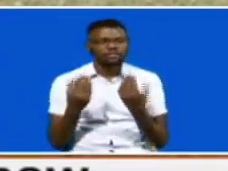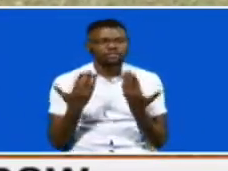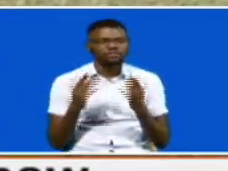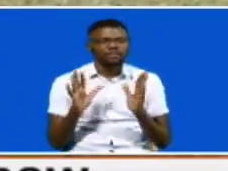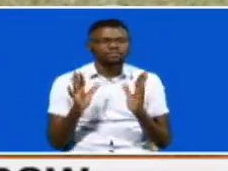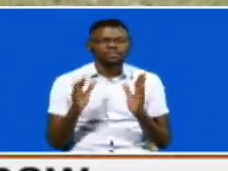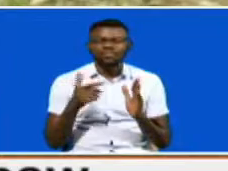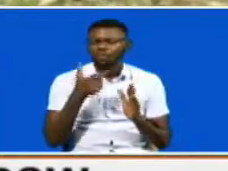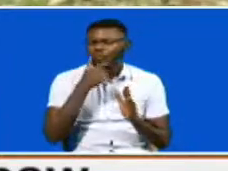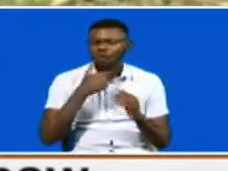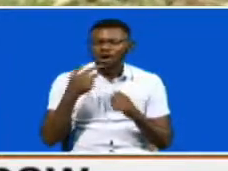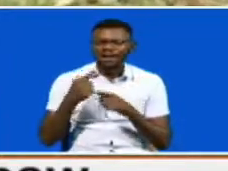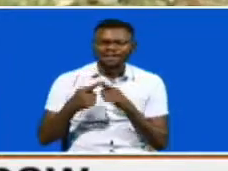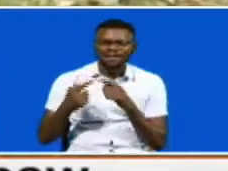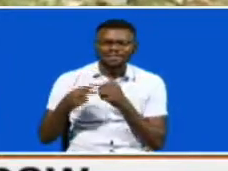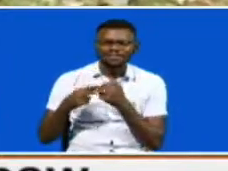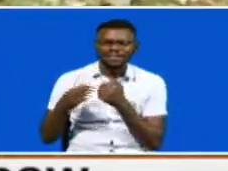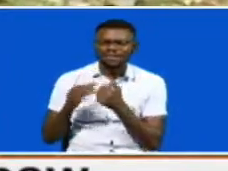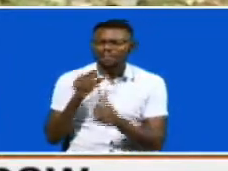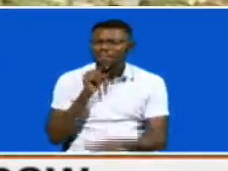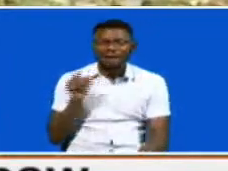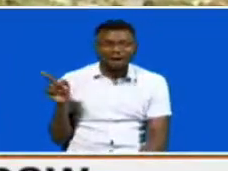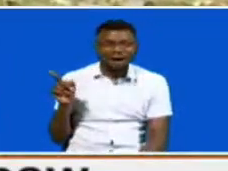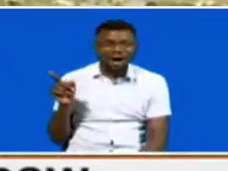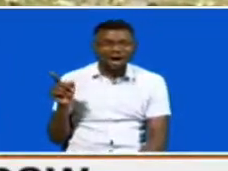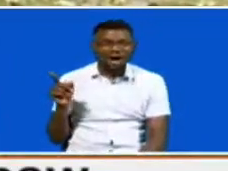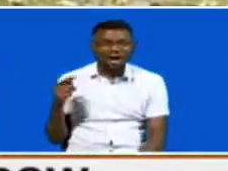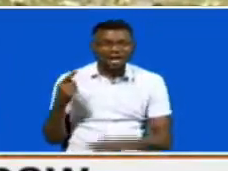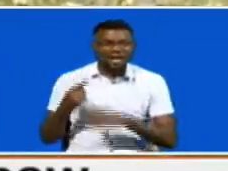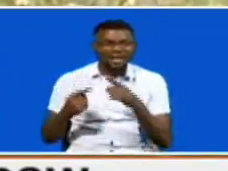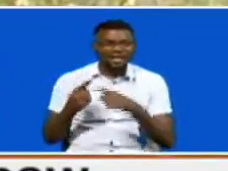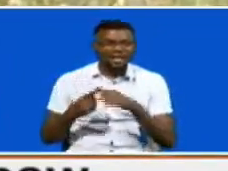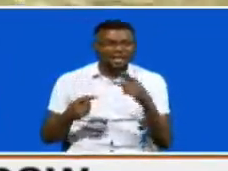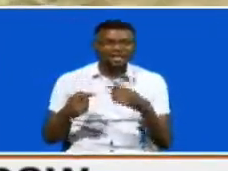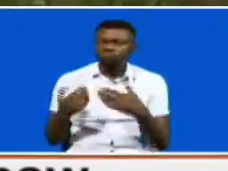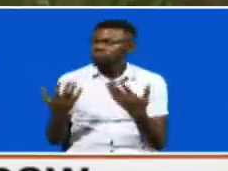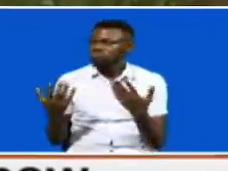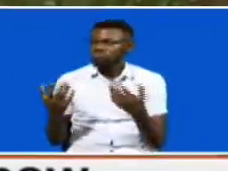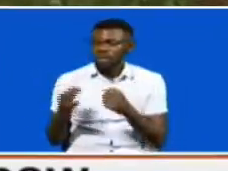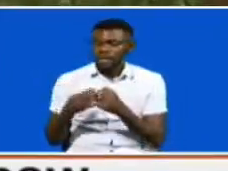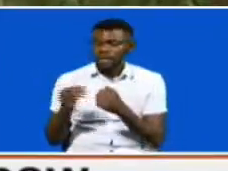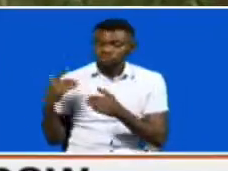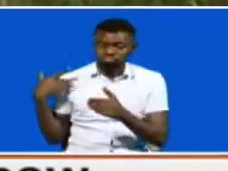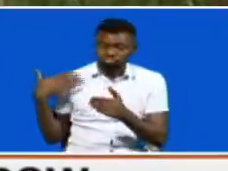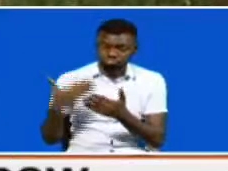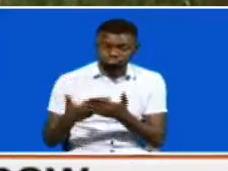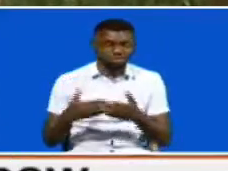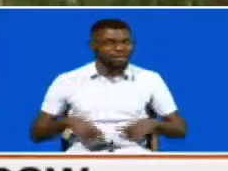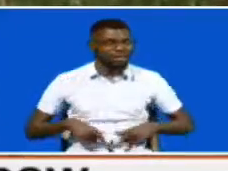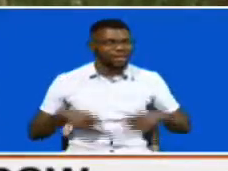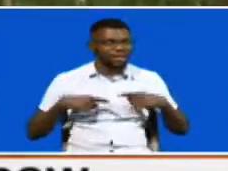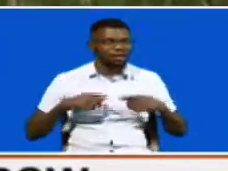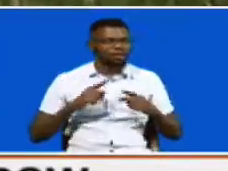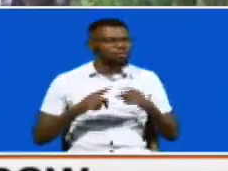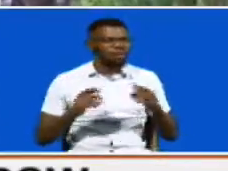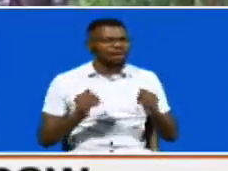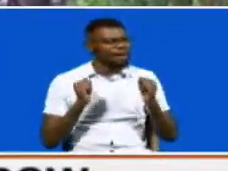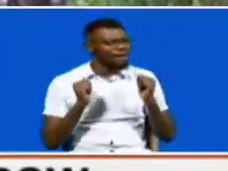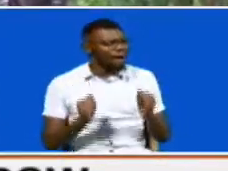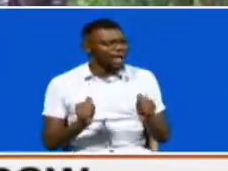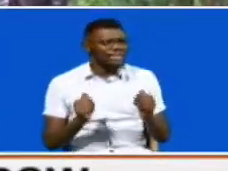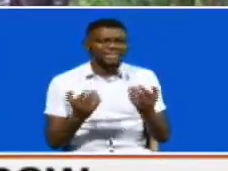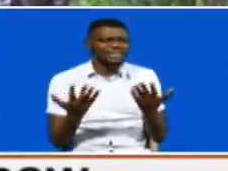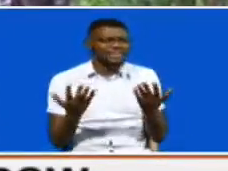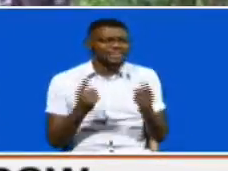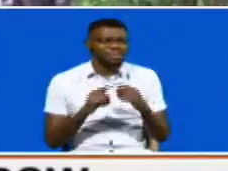78-year-old Frederick Muruli has called here home for close to 8 decades he has been alive. He says it is a difficult decision, but he has